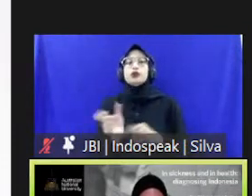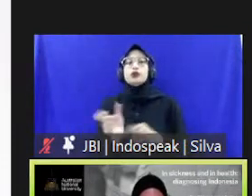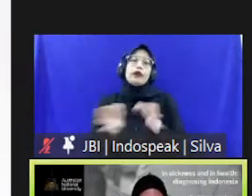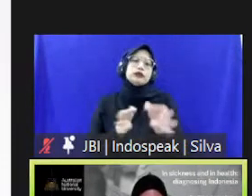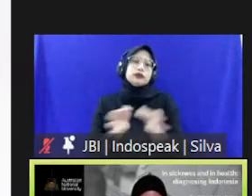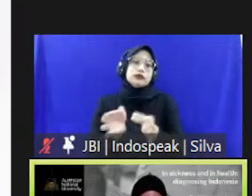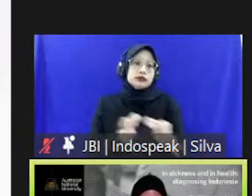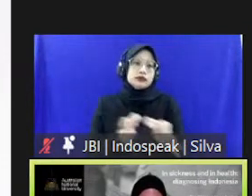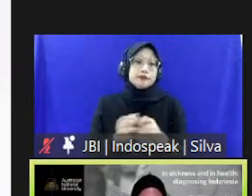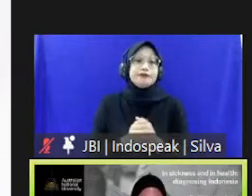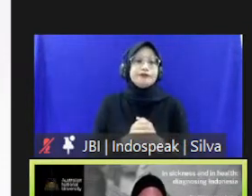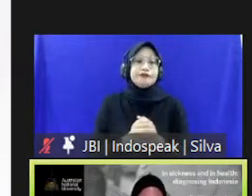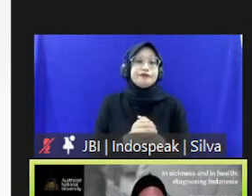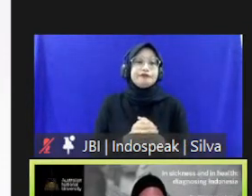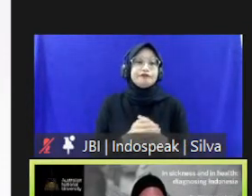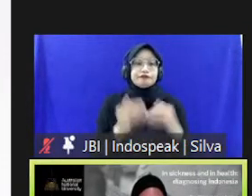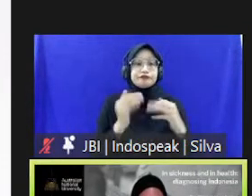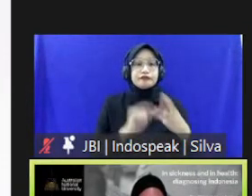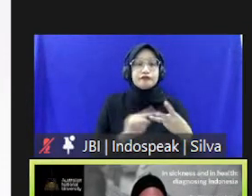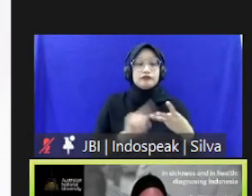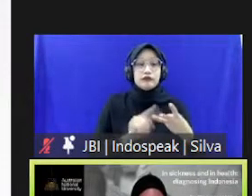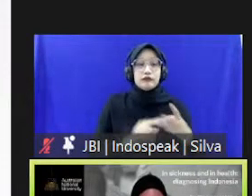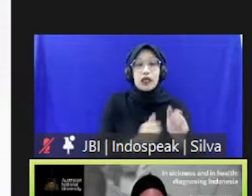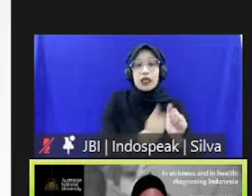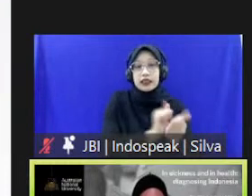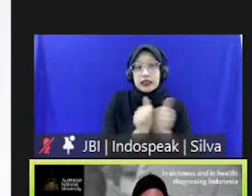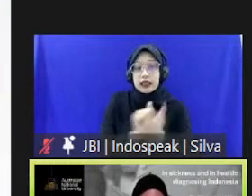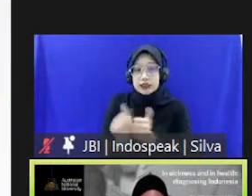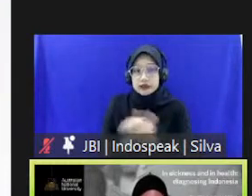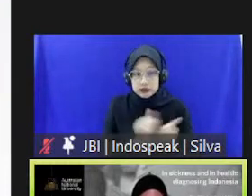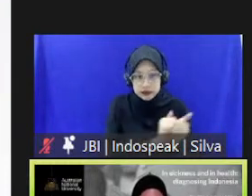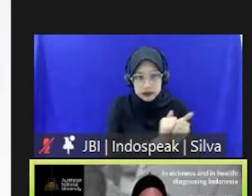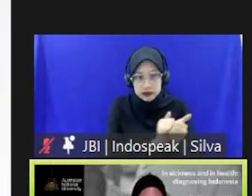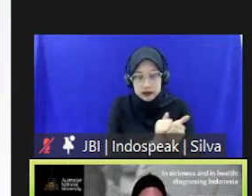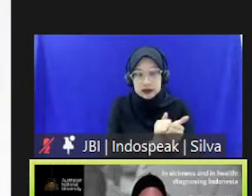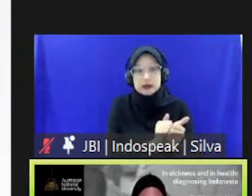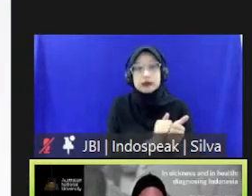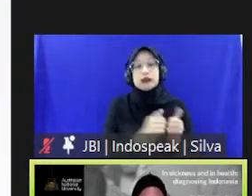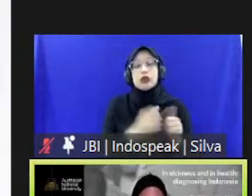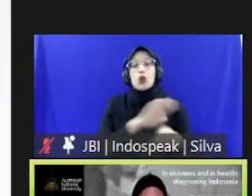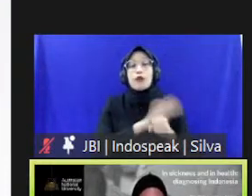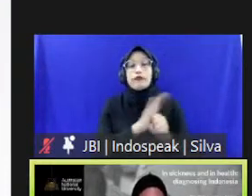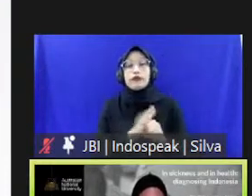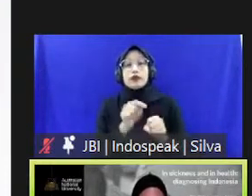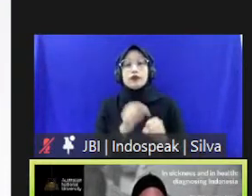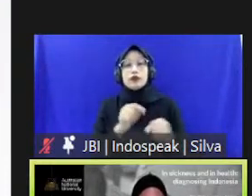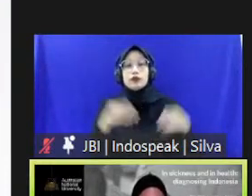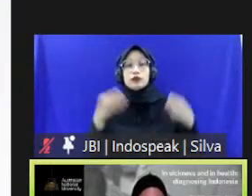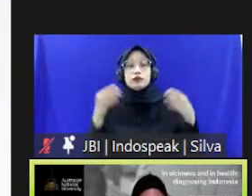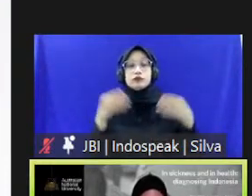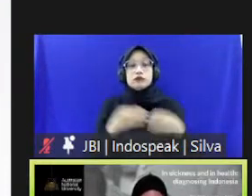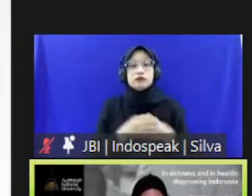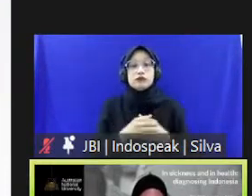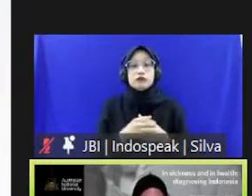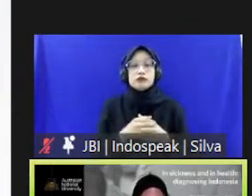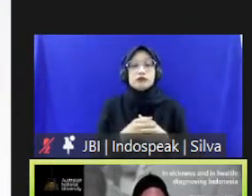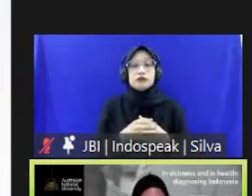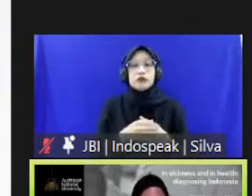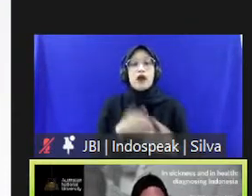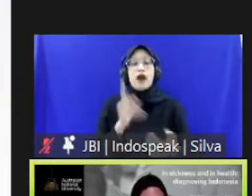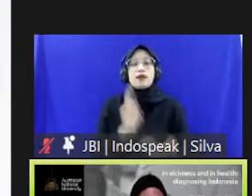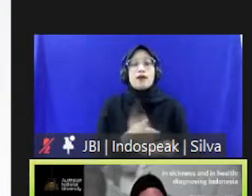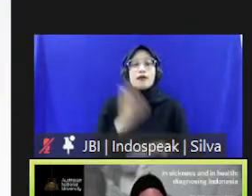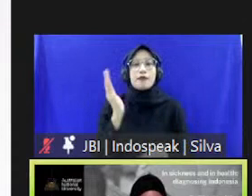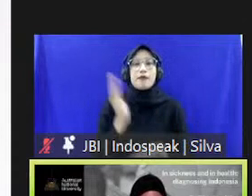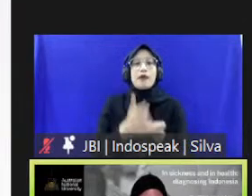Testing services focus on hospital-based and clinical laboratory-based, and it has a limitation in